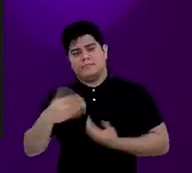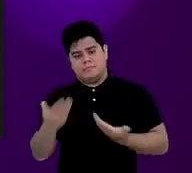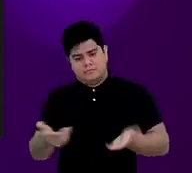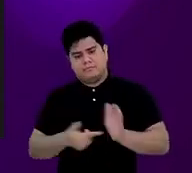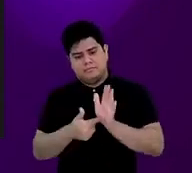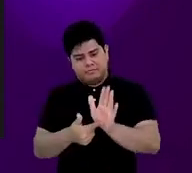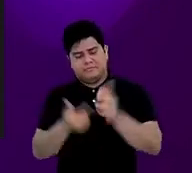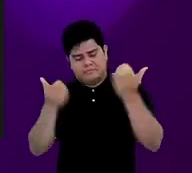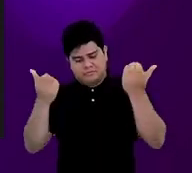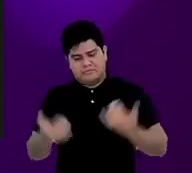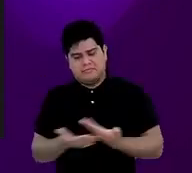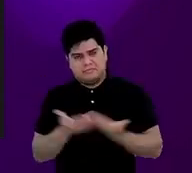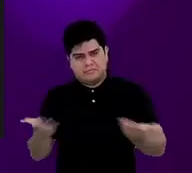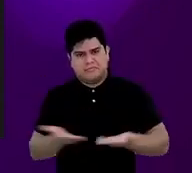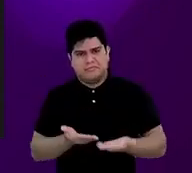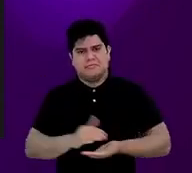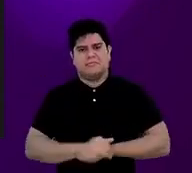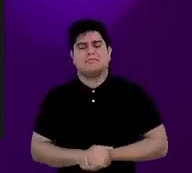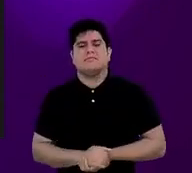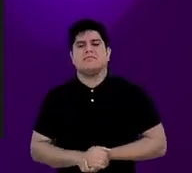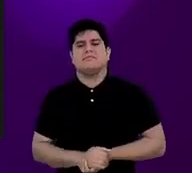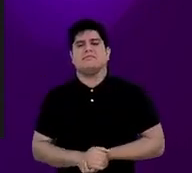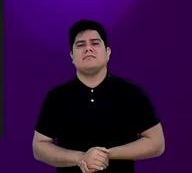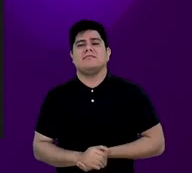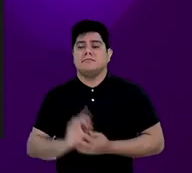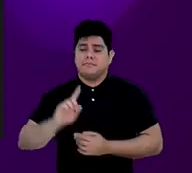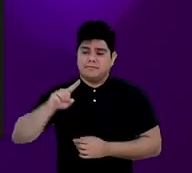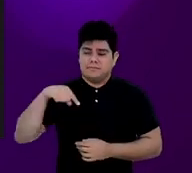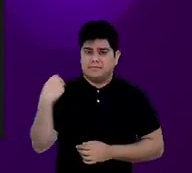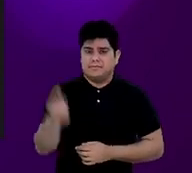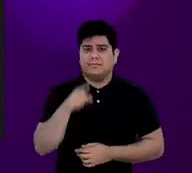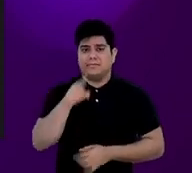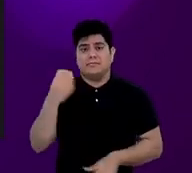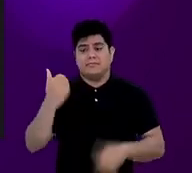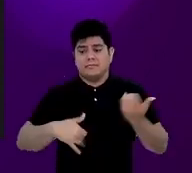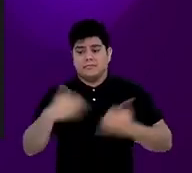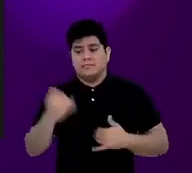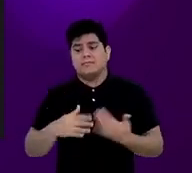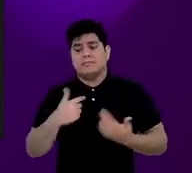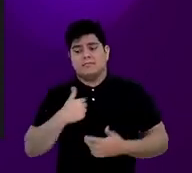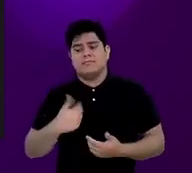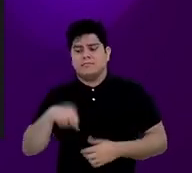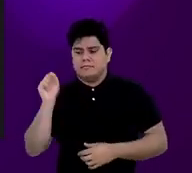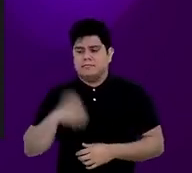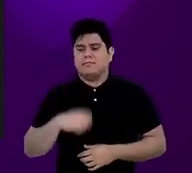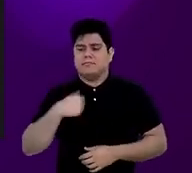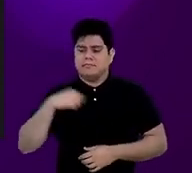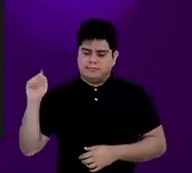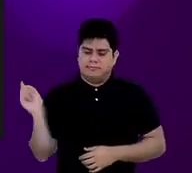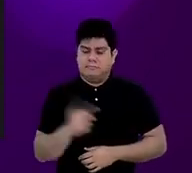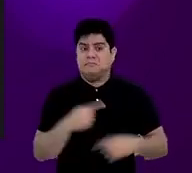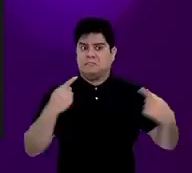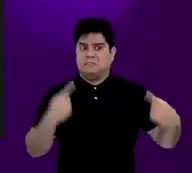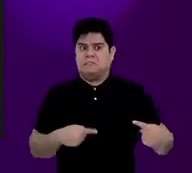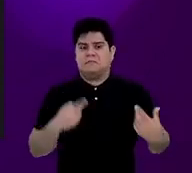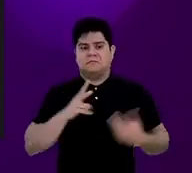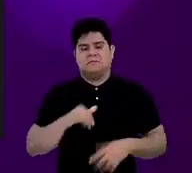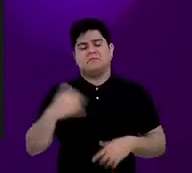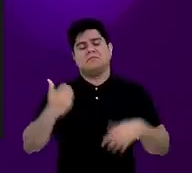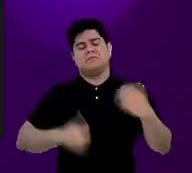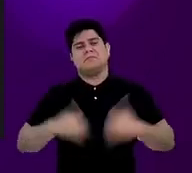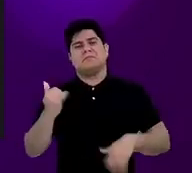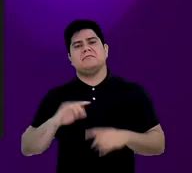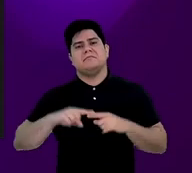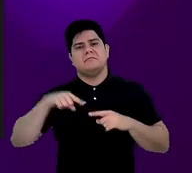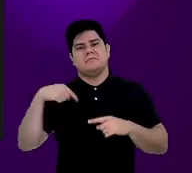photobiomodulation. After that, I will have the challenge to make my presentation after him. And we go for a